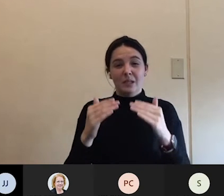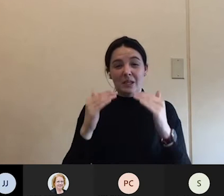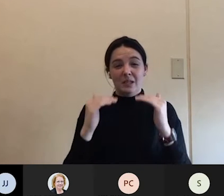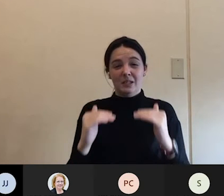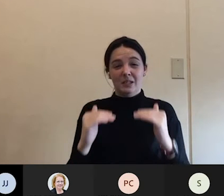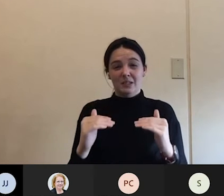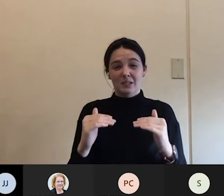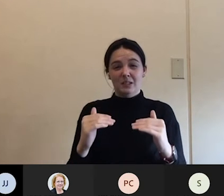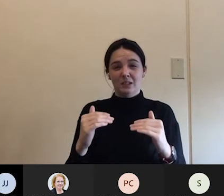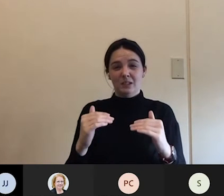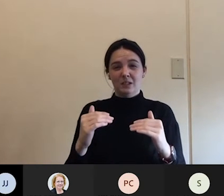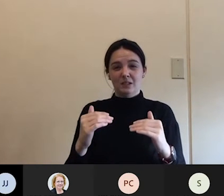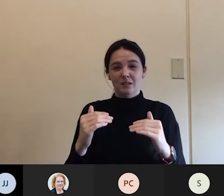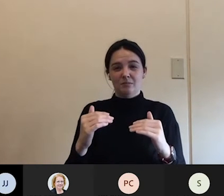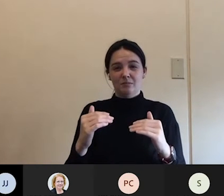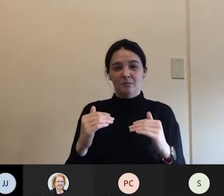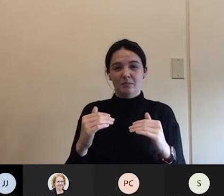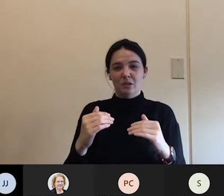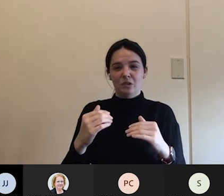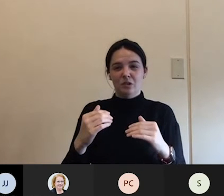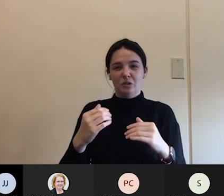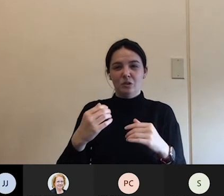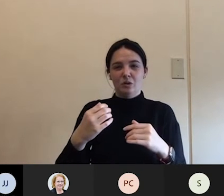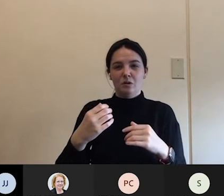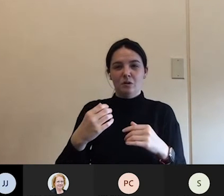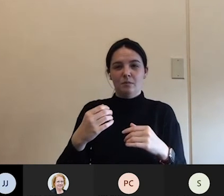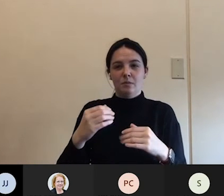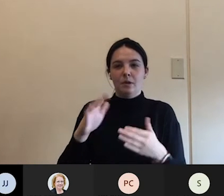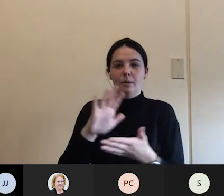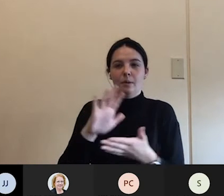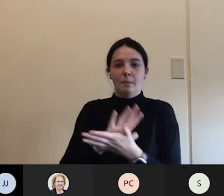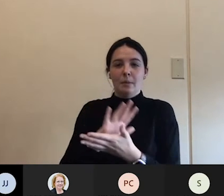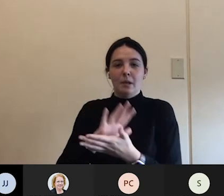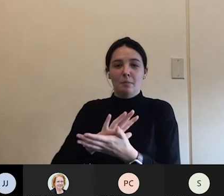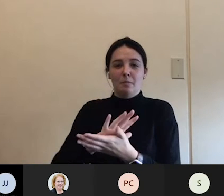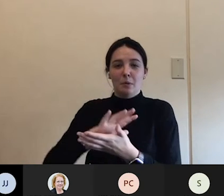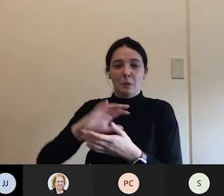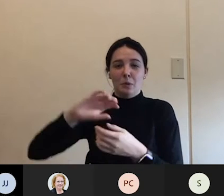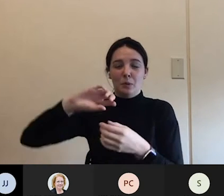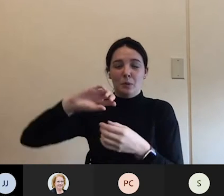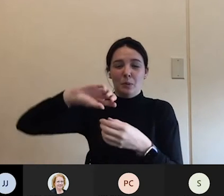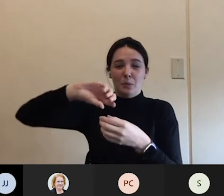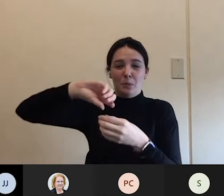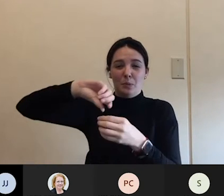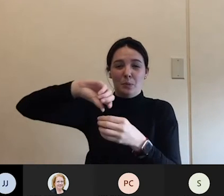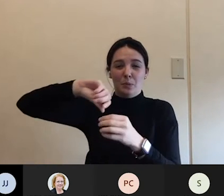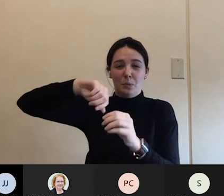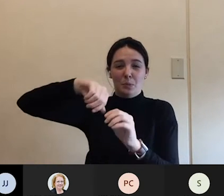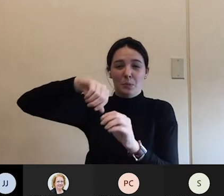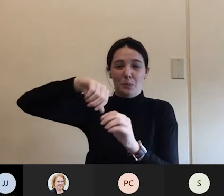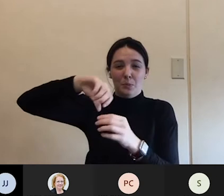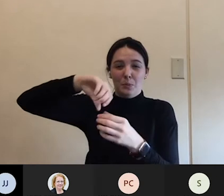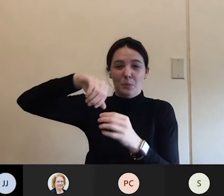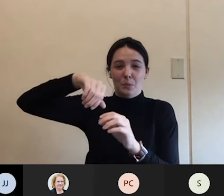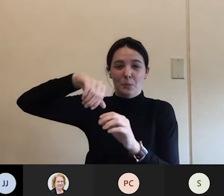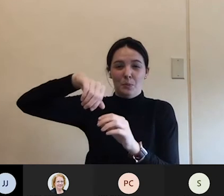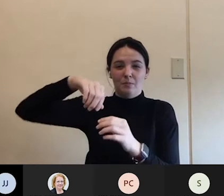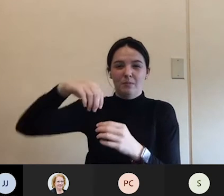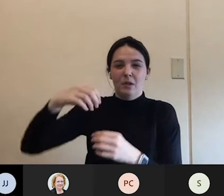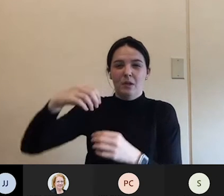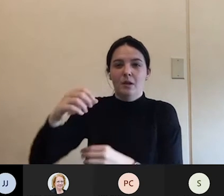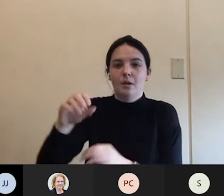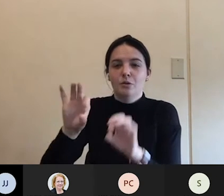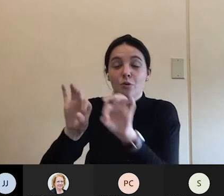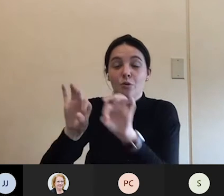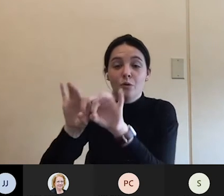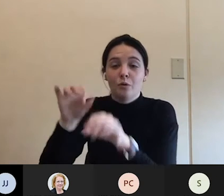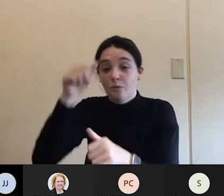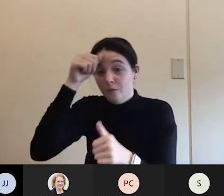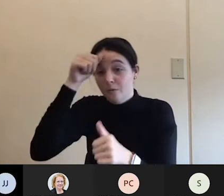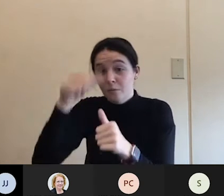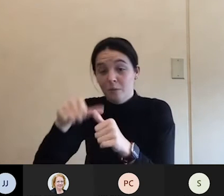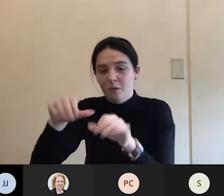of paper around our pipe by making sure that there is a little bit of the paper extending